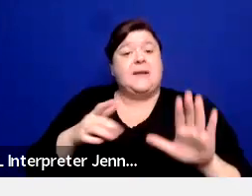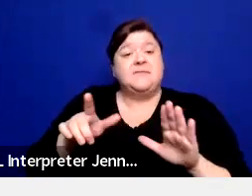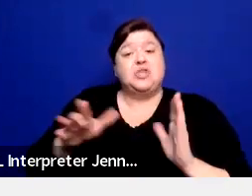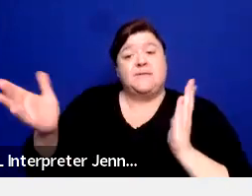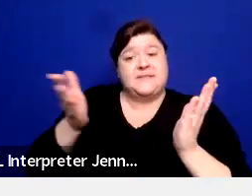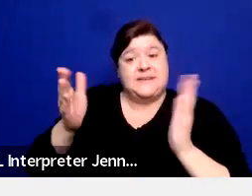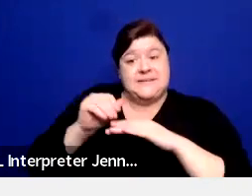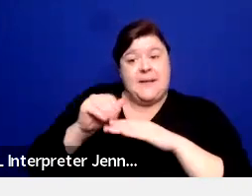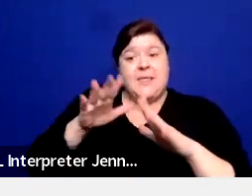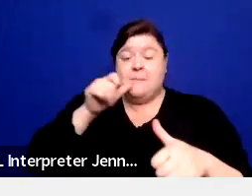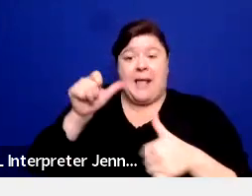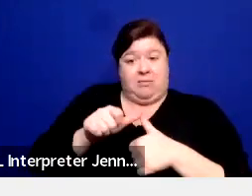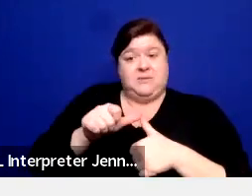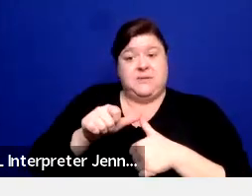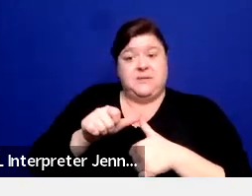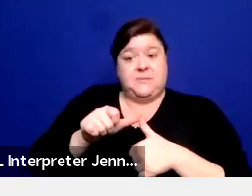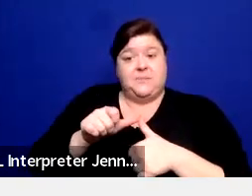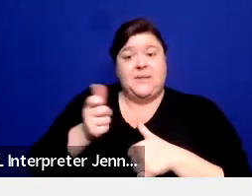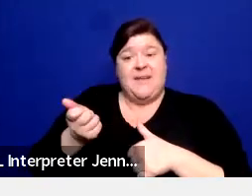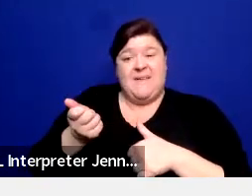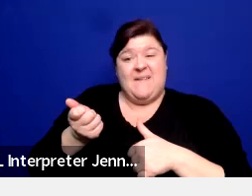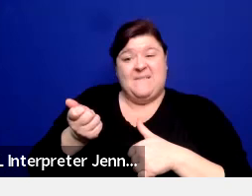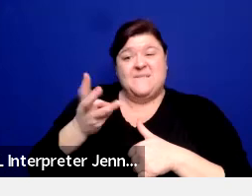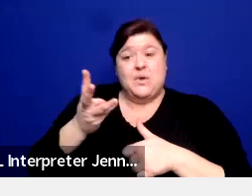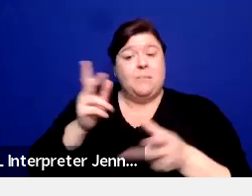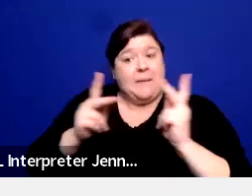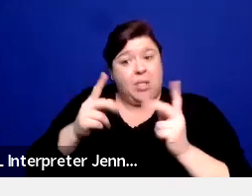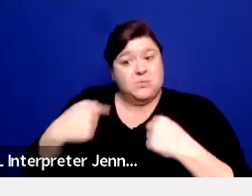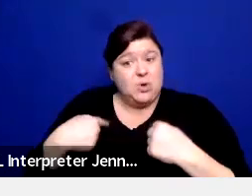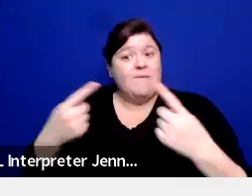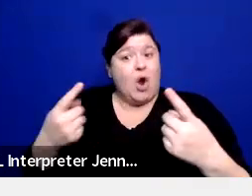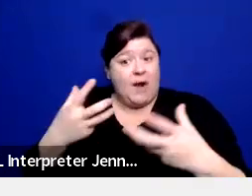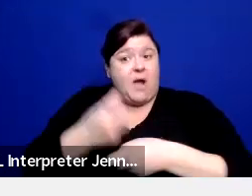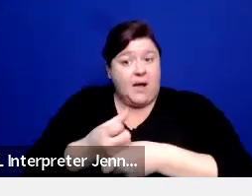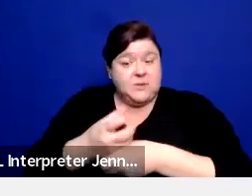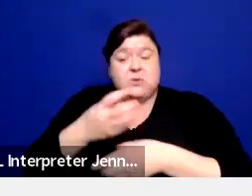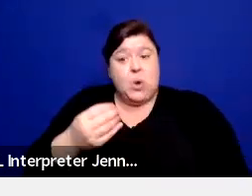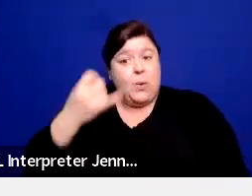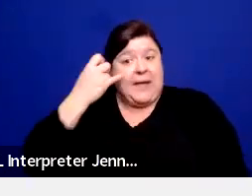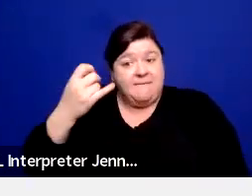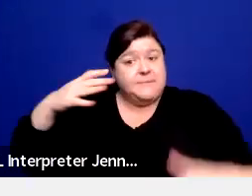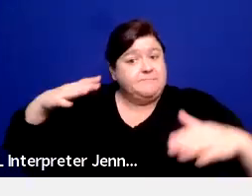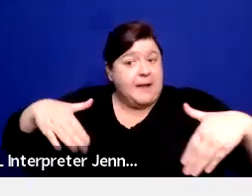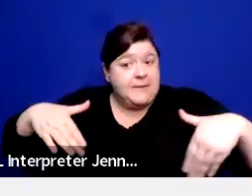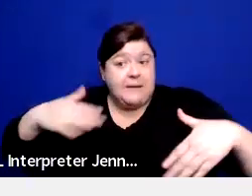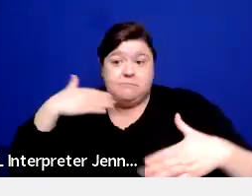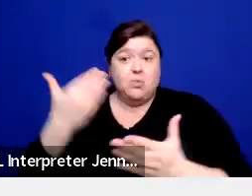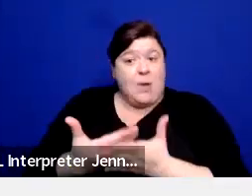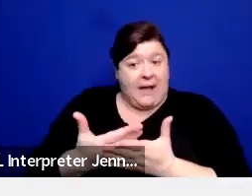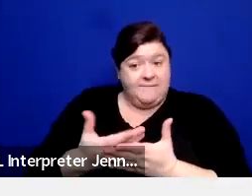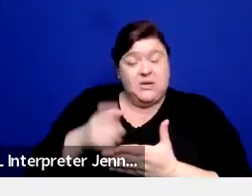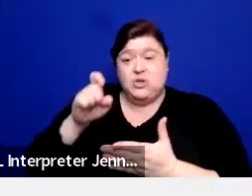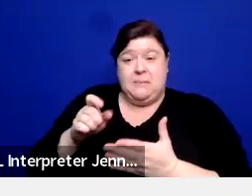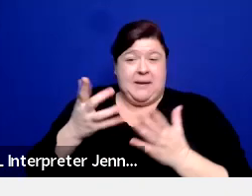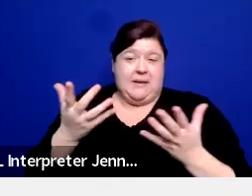out. And we have heard of several people who have received those. So if you haven't received it, I would anticipate you should